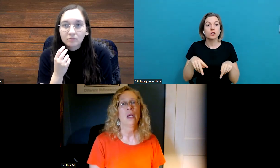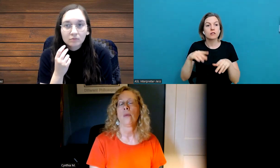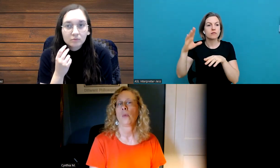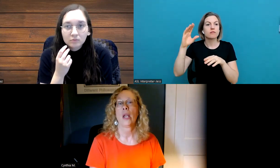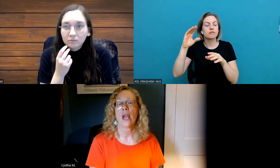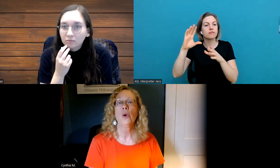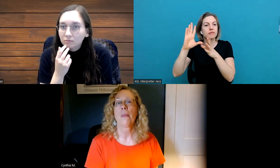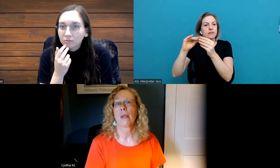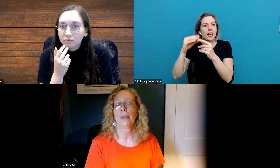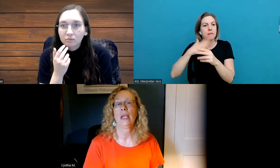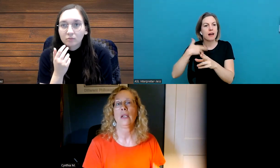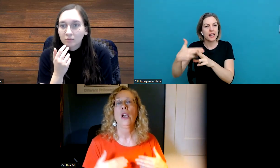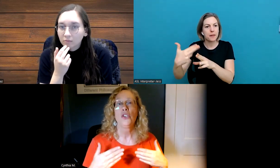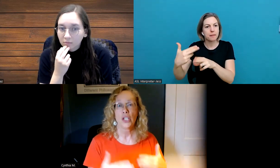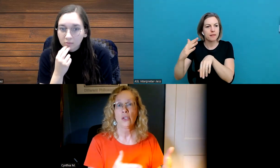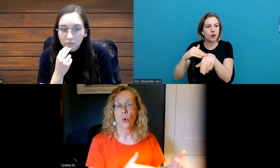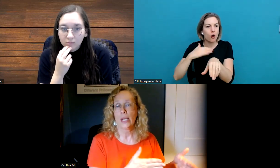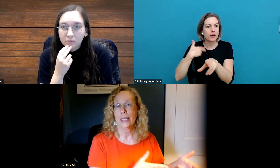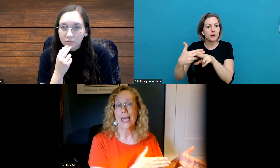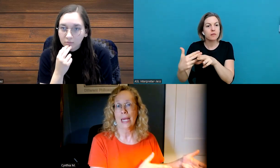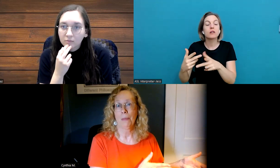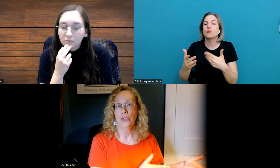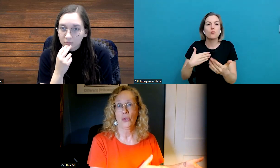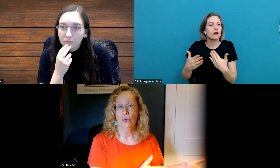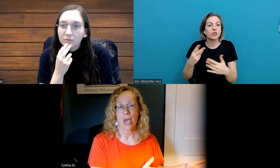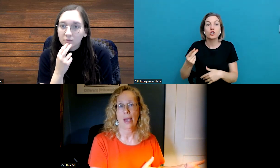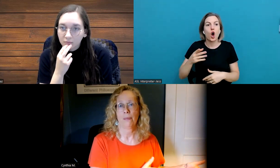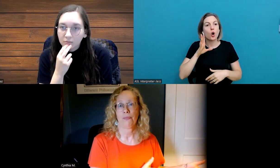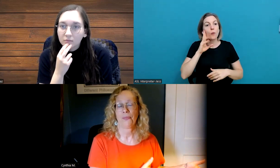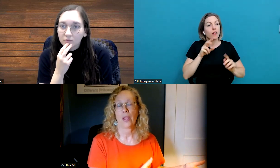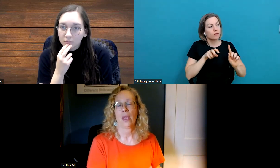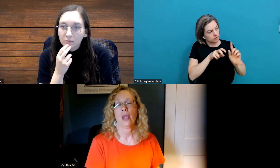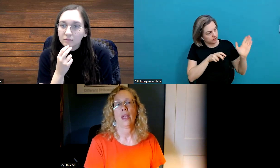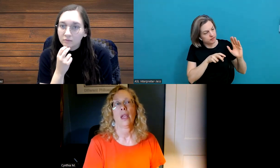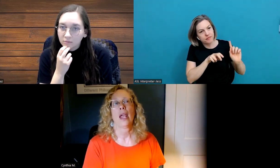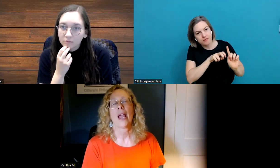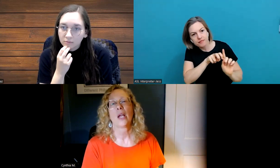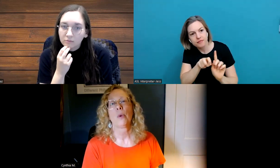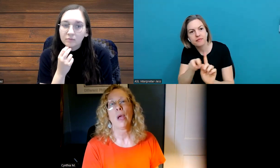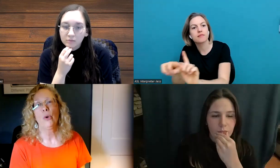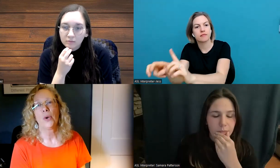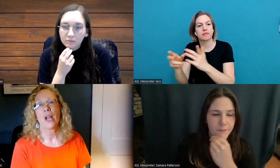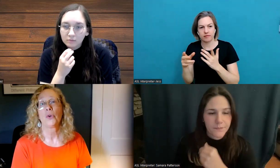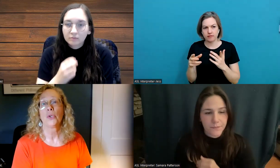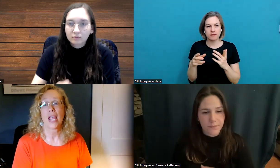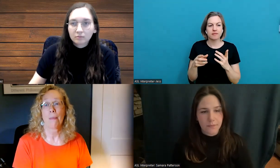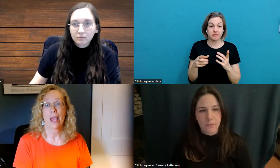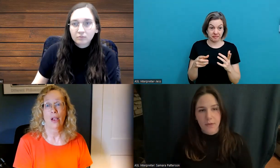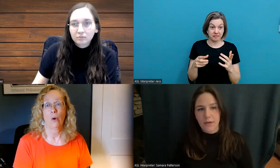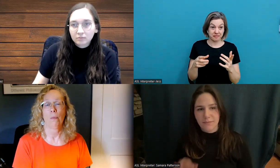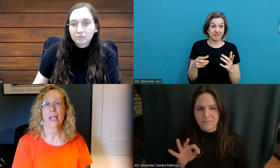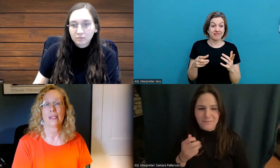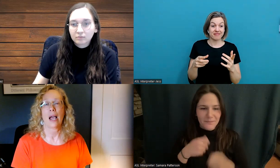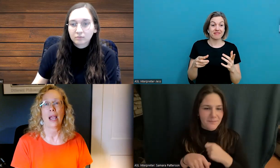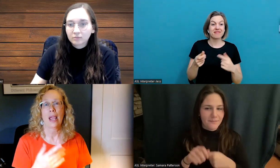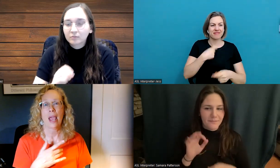name, whatever it might be, she's going to take me to that. And I can remember when I first came back